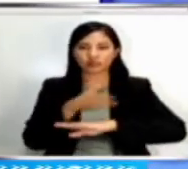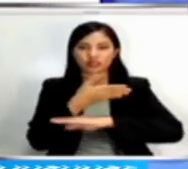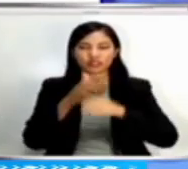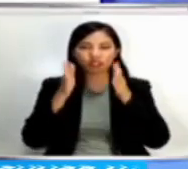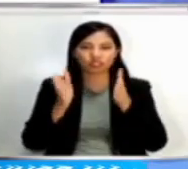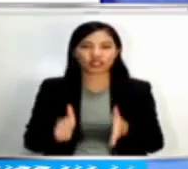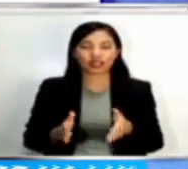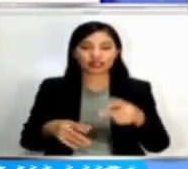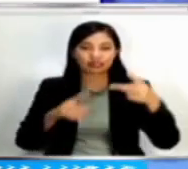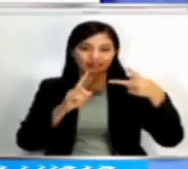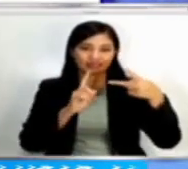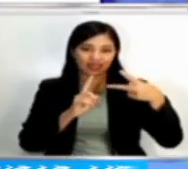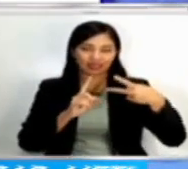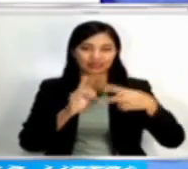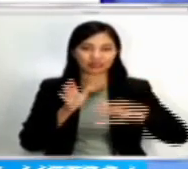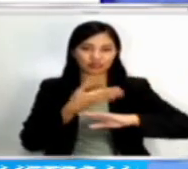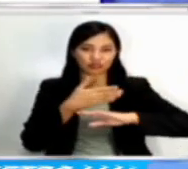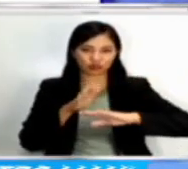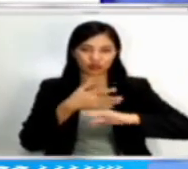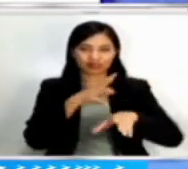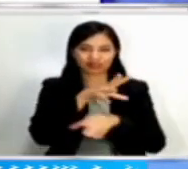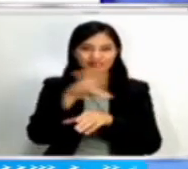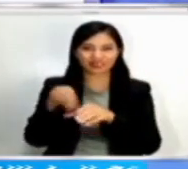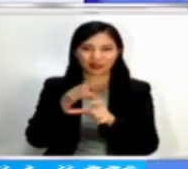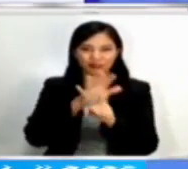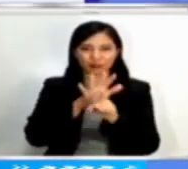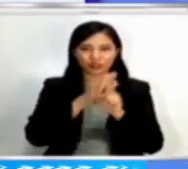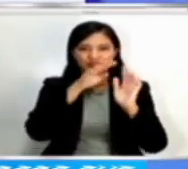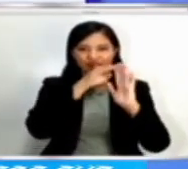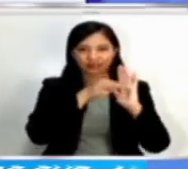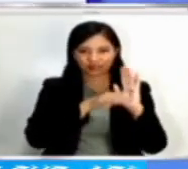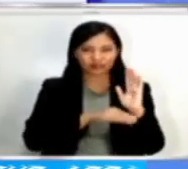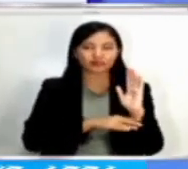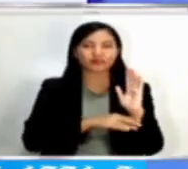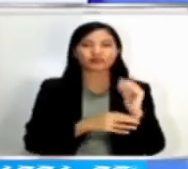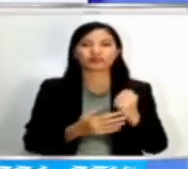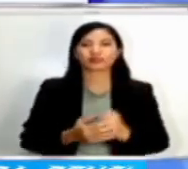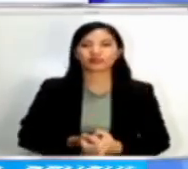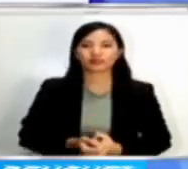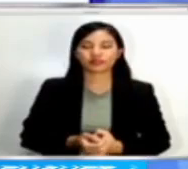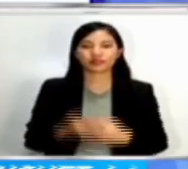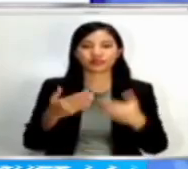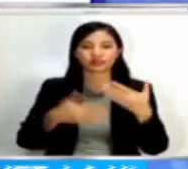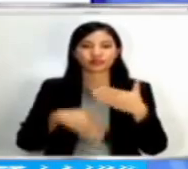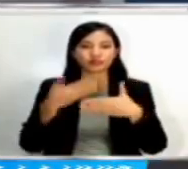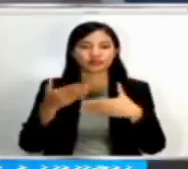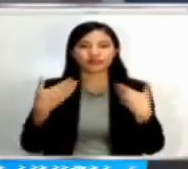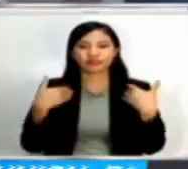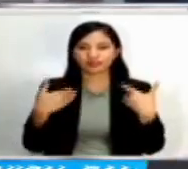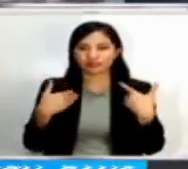ito ni Olivia na chart topper sa parehong Billboard charts. Sunod sa hit single niyang Driver's